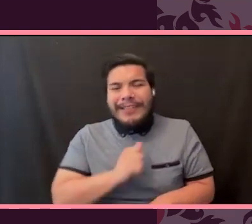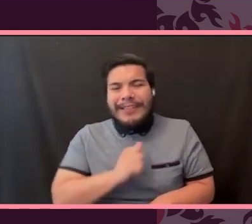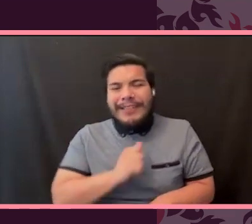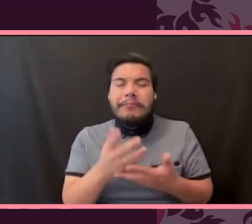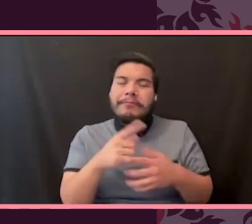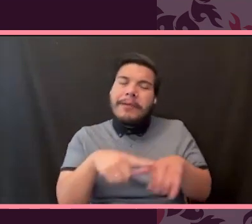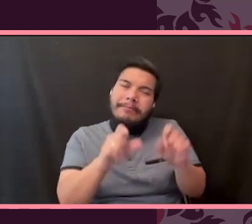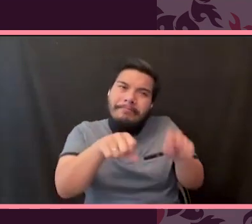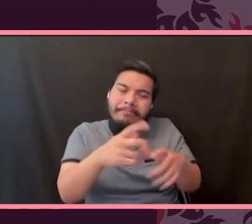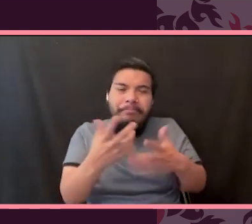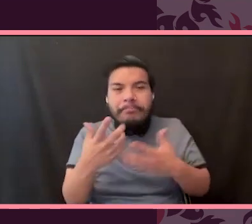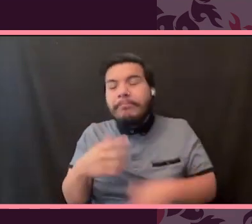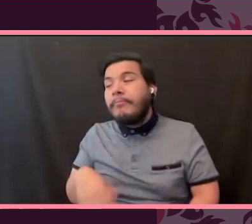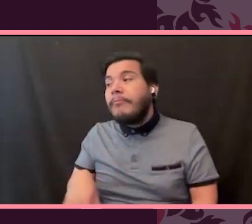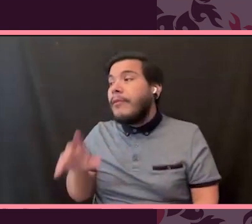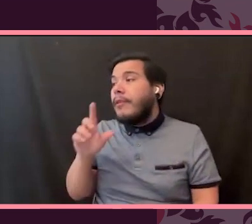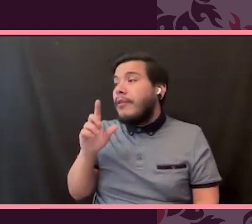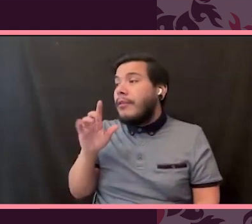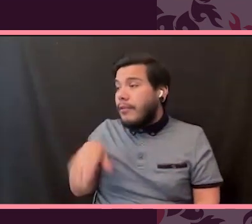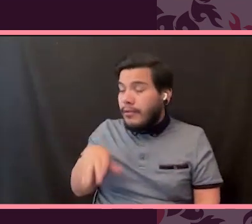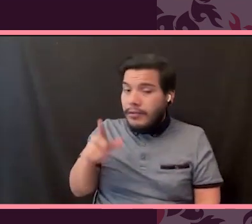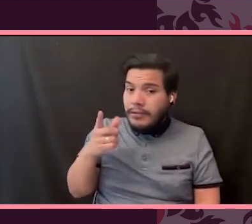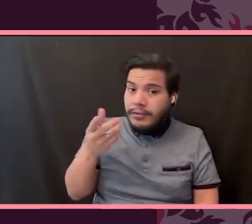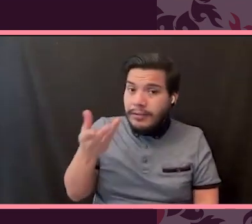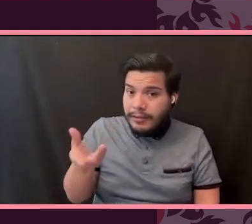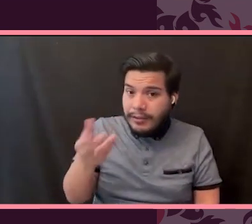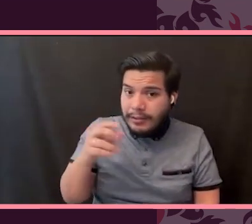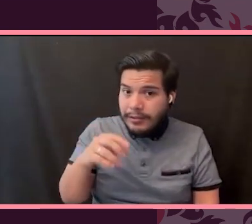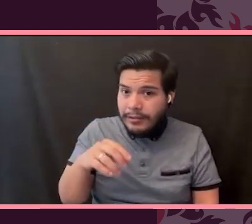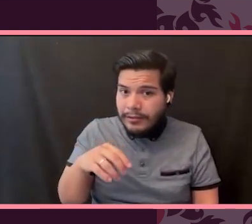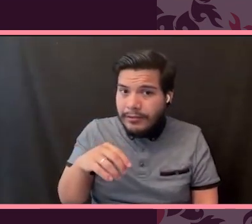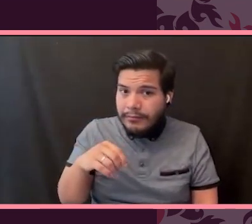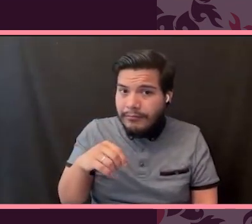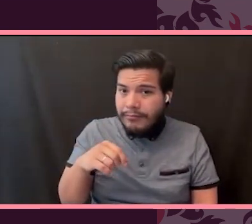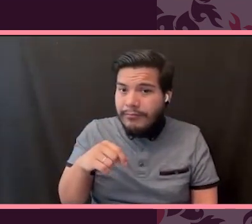This is Lindsey. Jaya, did you want to speak to that at all?